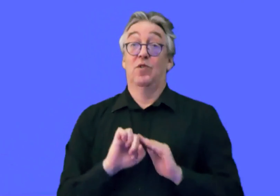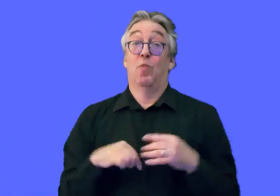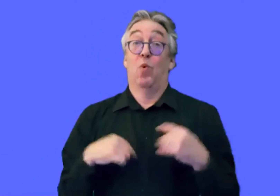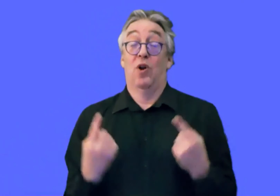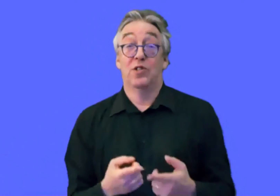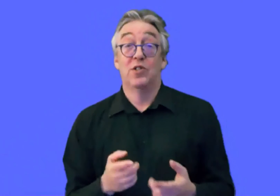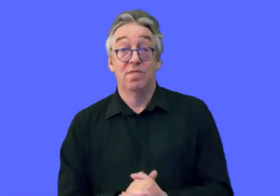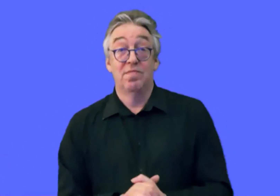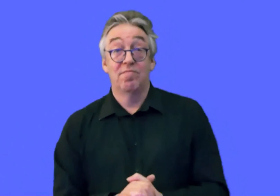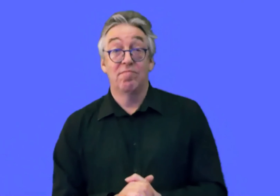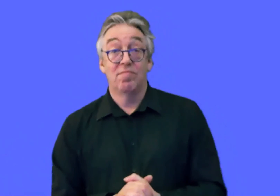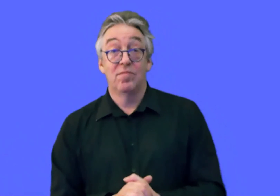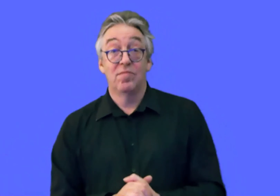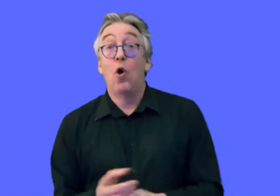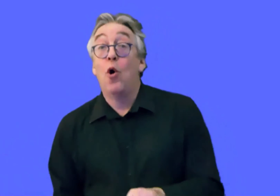which